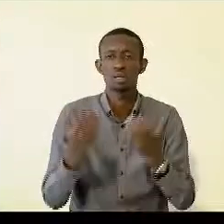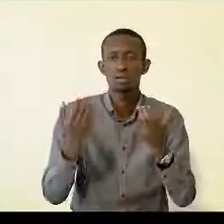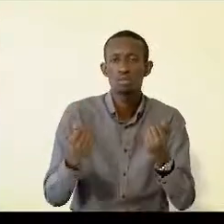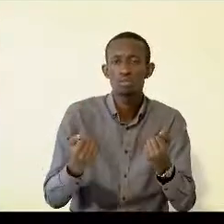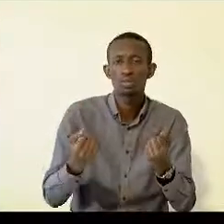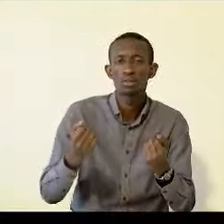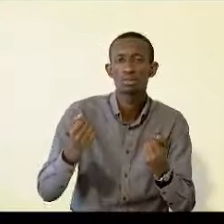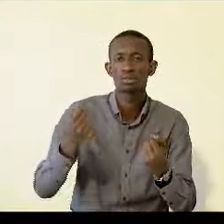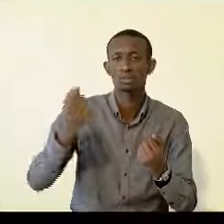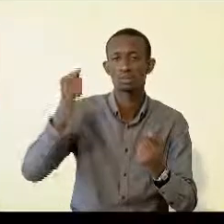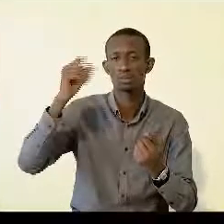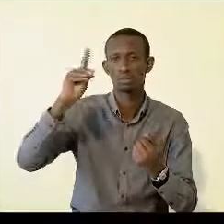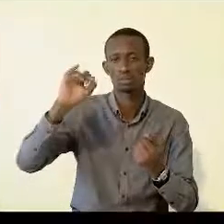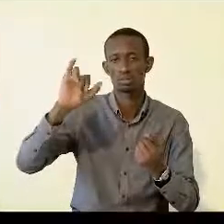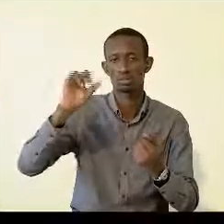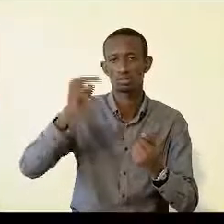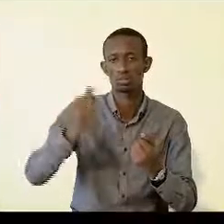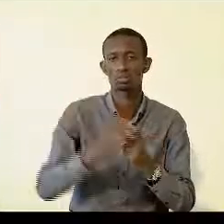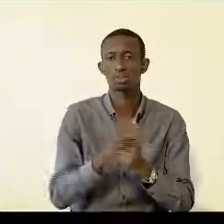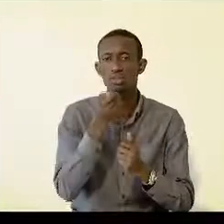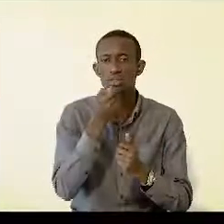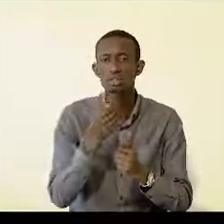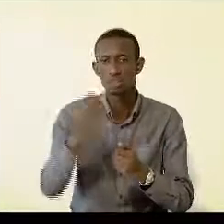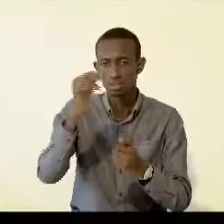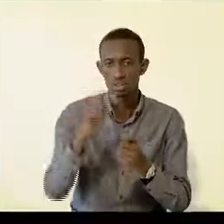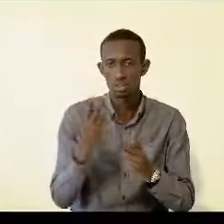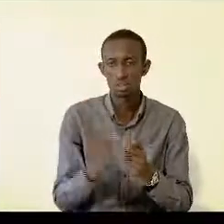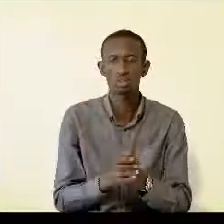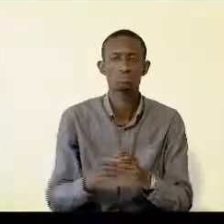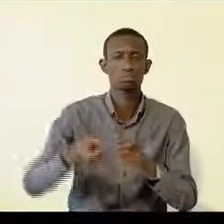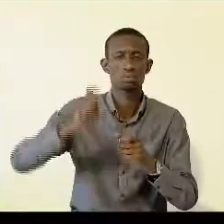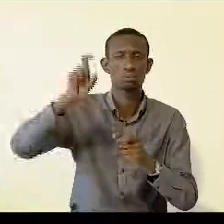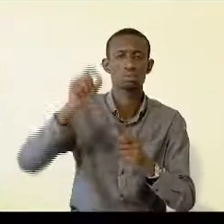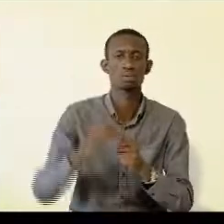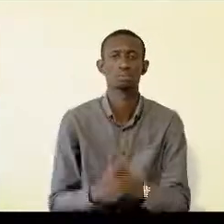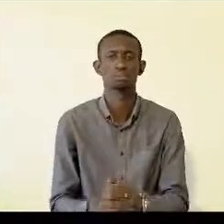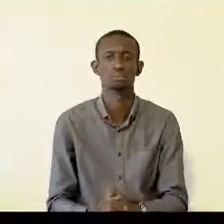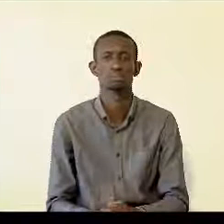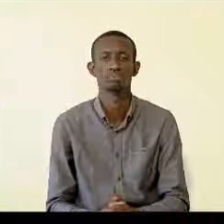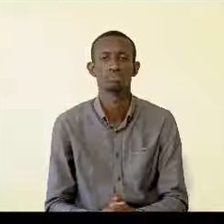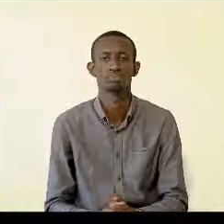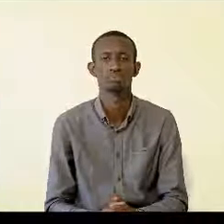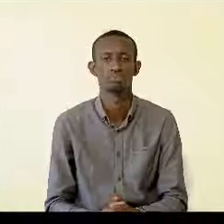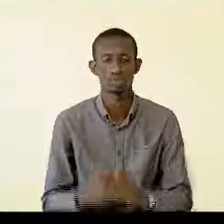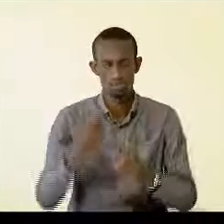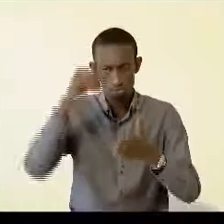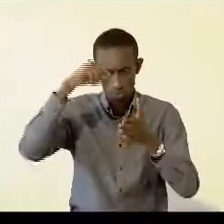energy, which is decreasing, second ionization energy, which is also decreasing as we move down the